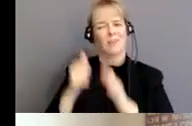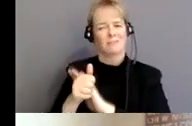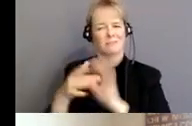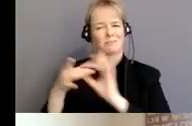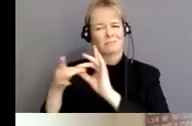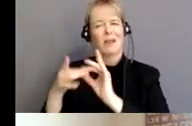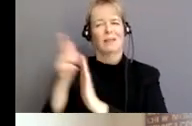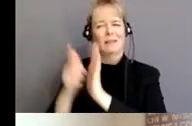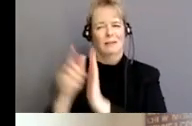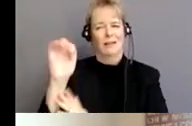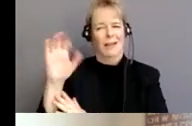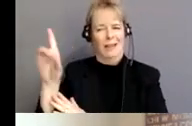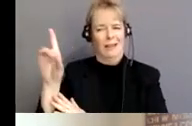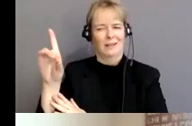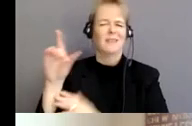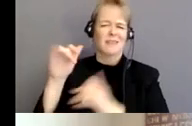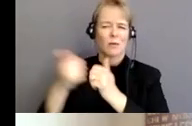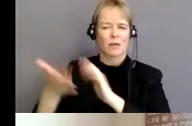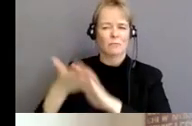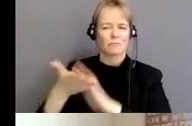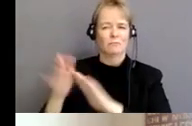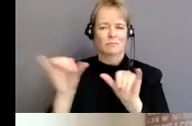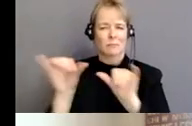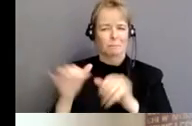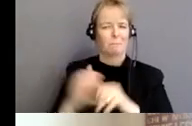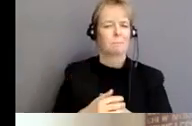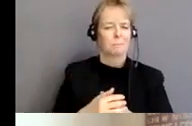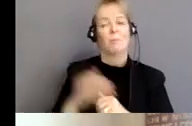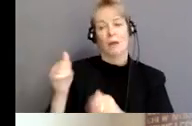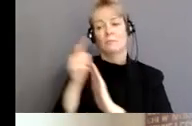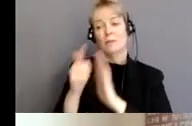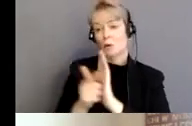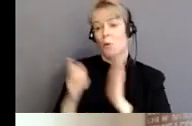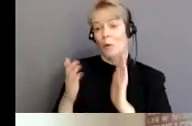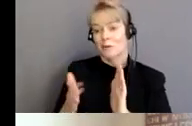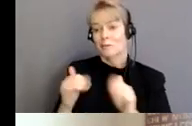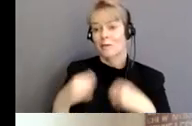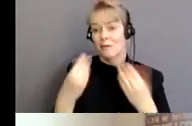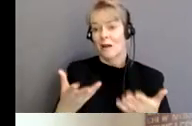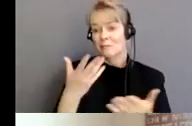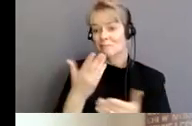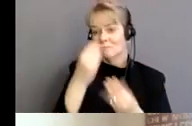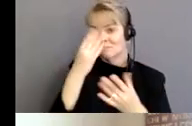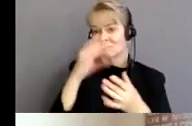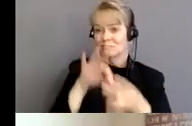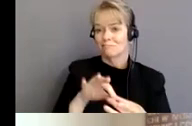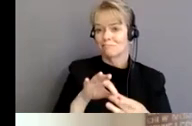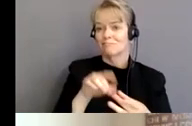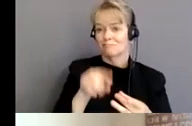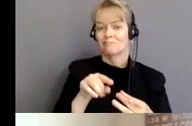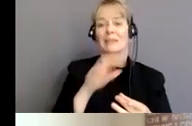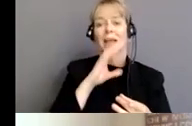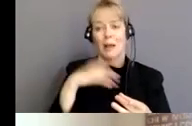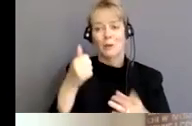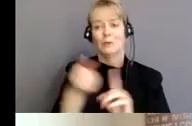kind of way. But they are they're lawyers that can provide information, do a lot of work around elder